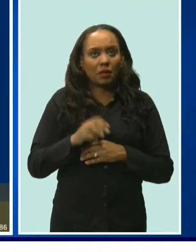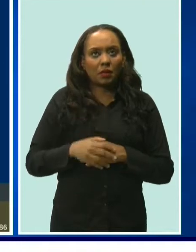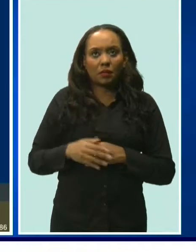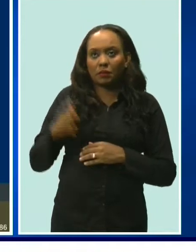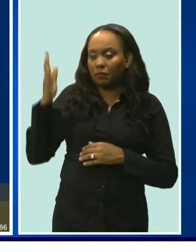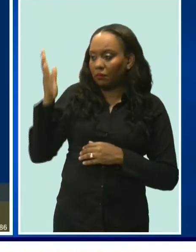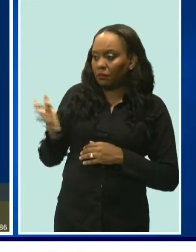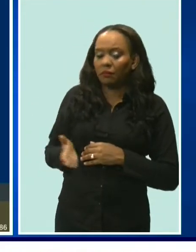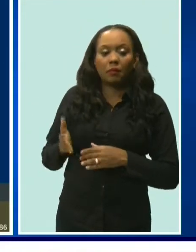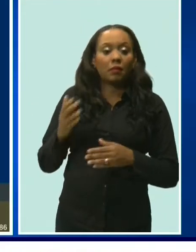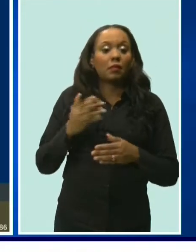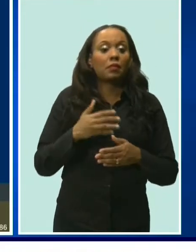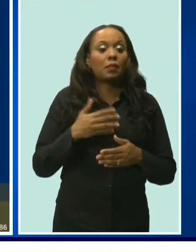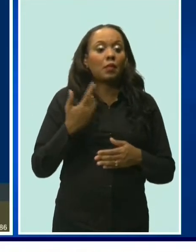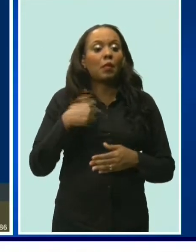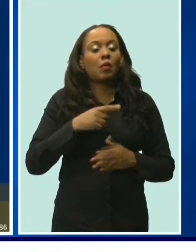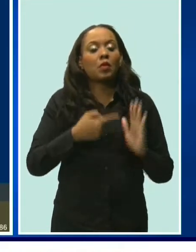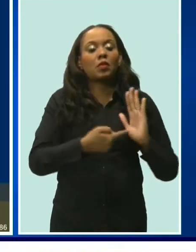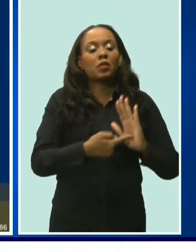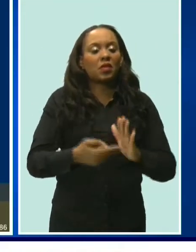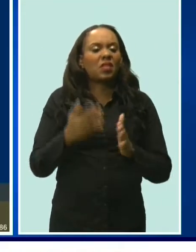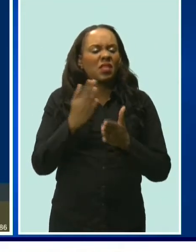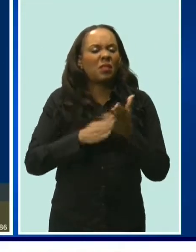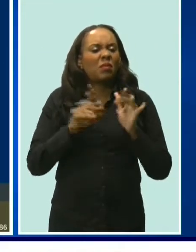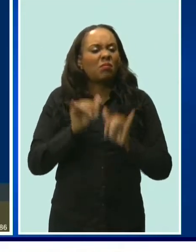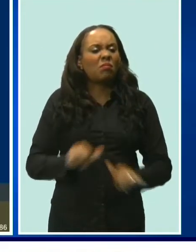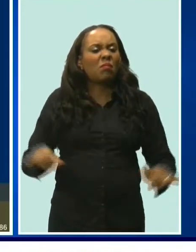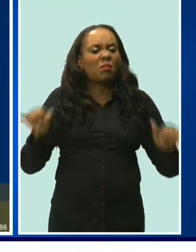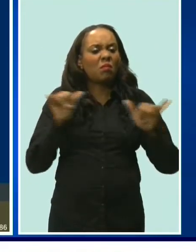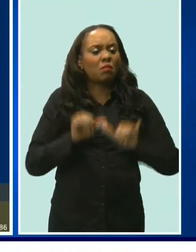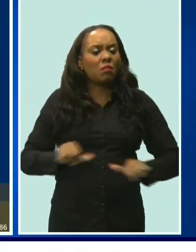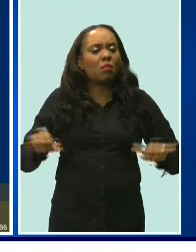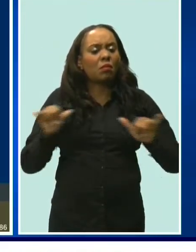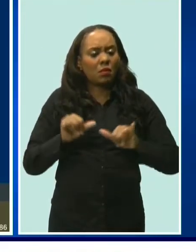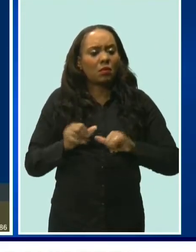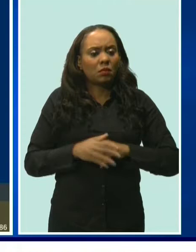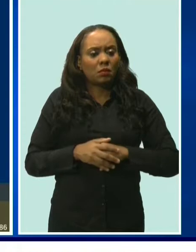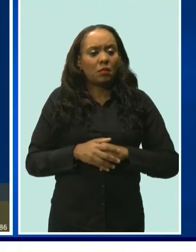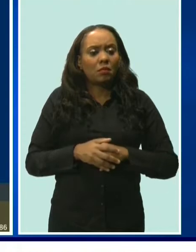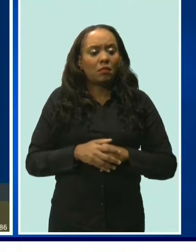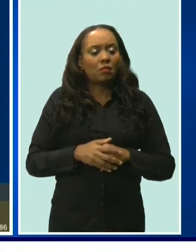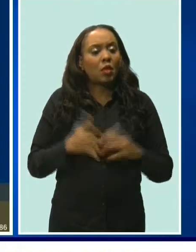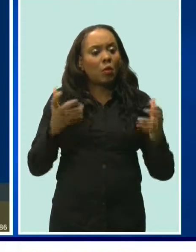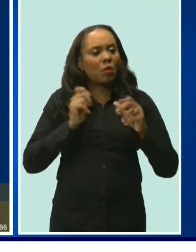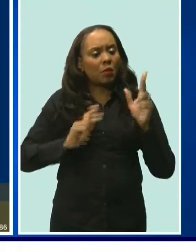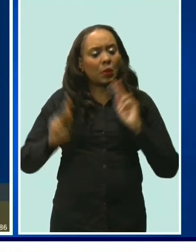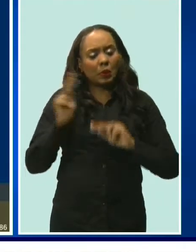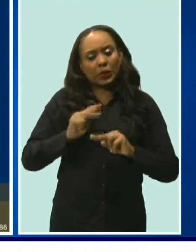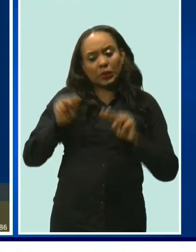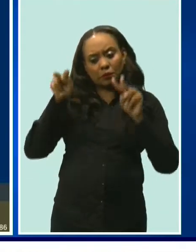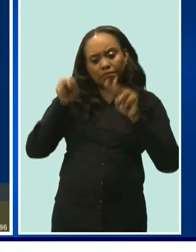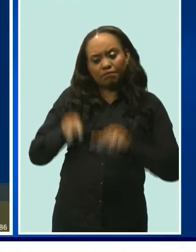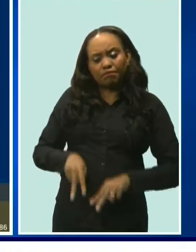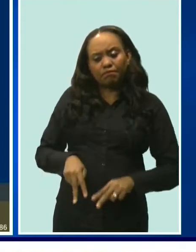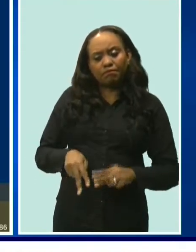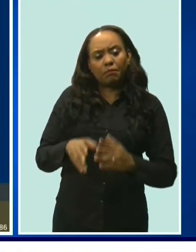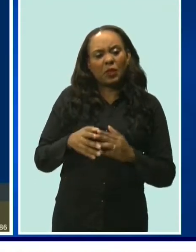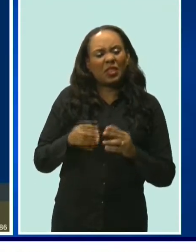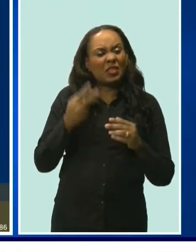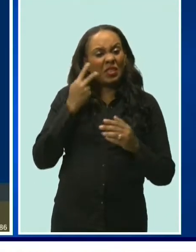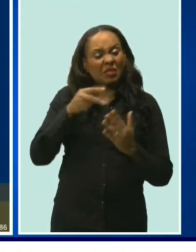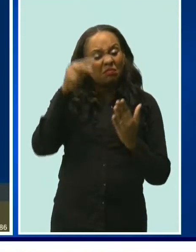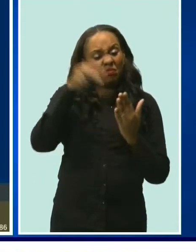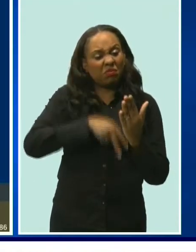common ones that institutions charge on traditional products, so that persons in the market for personal retail banking services